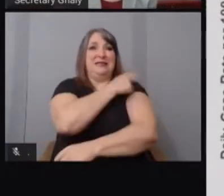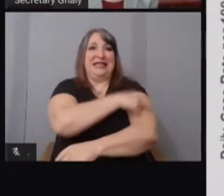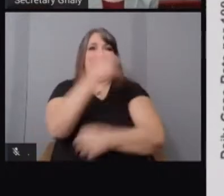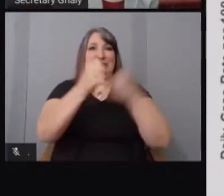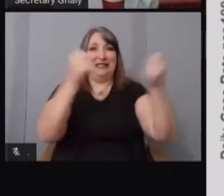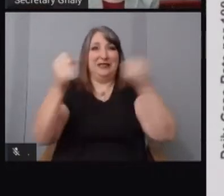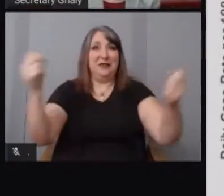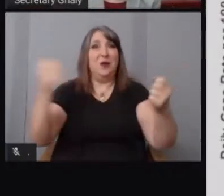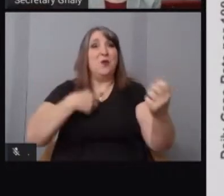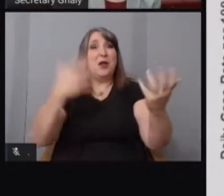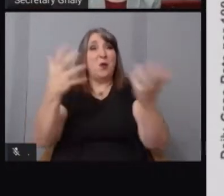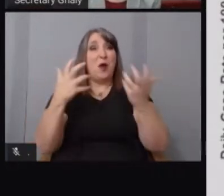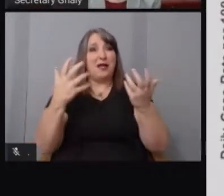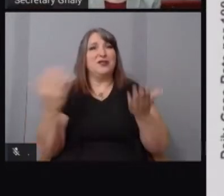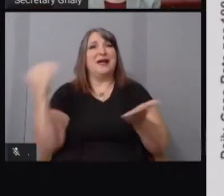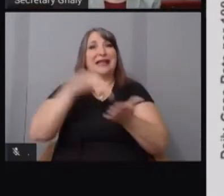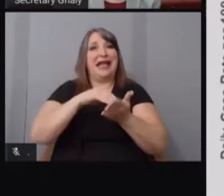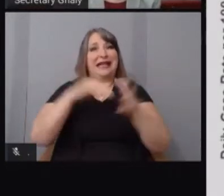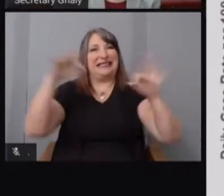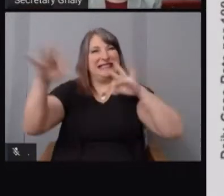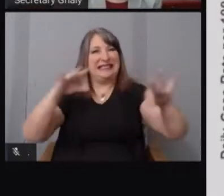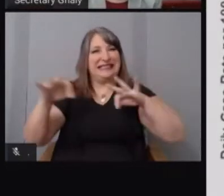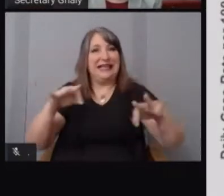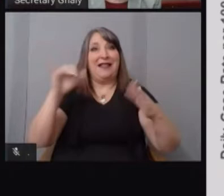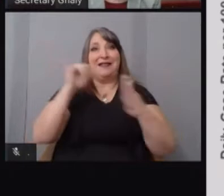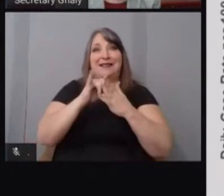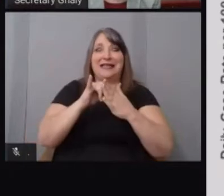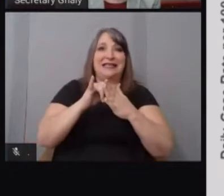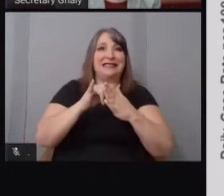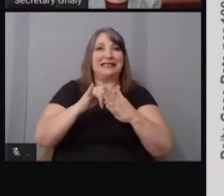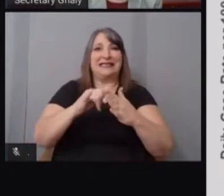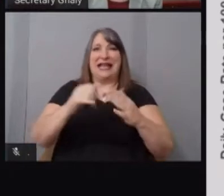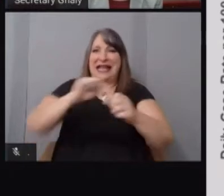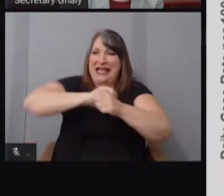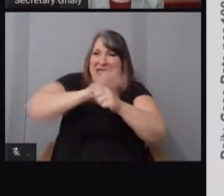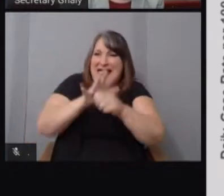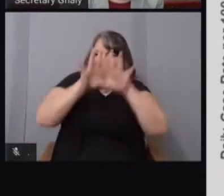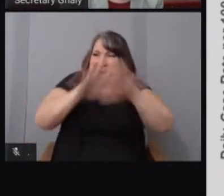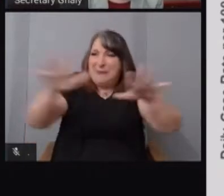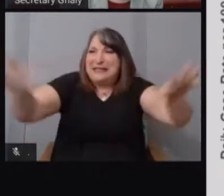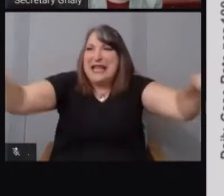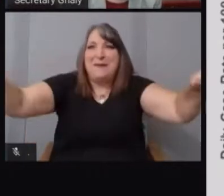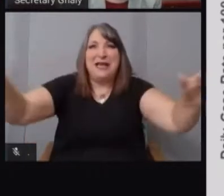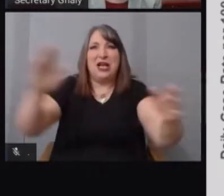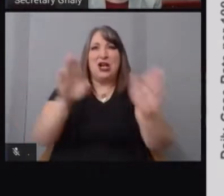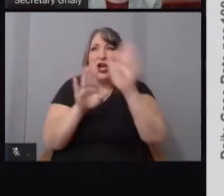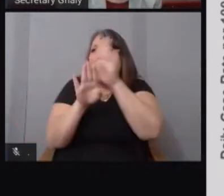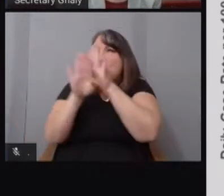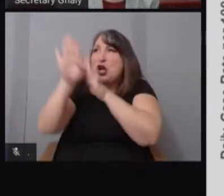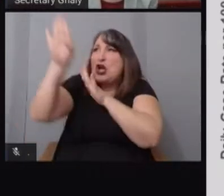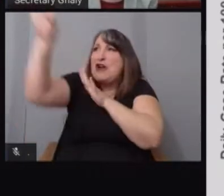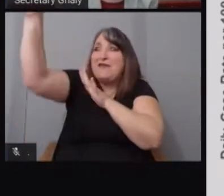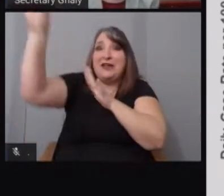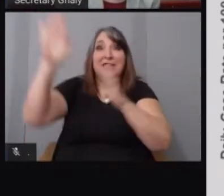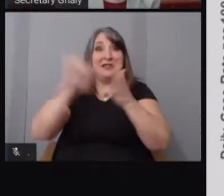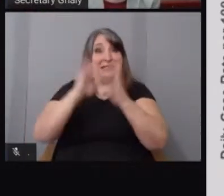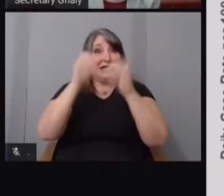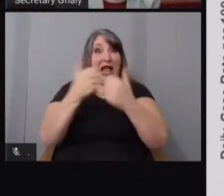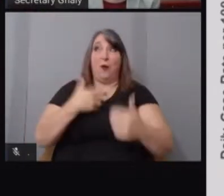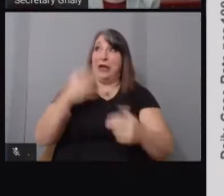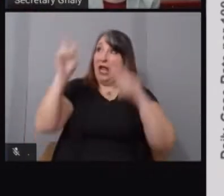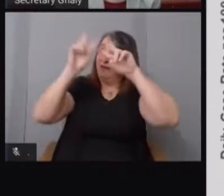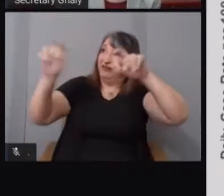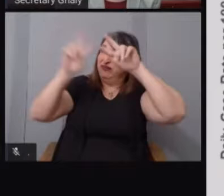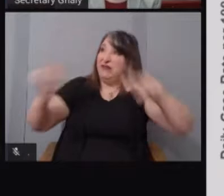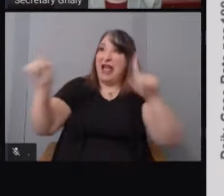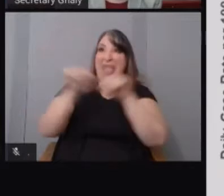So we wanted to reintroduce you again to this epidemic curve. We showed you this on Tuesday, and this is how we look as epidemiologists and public